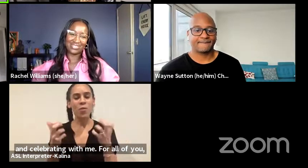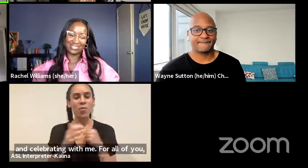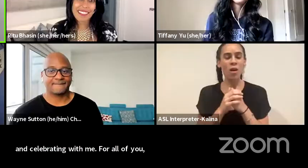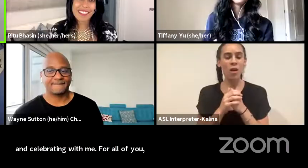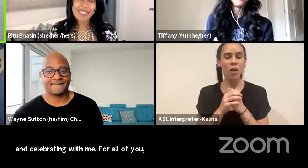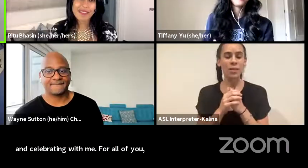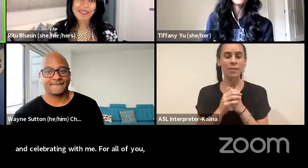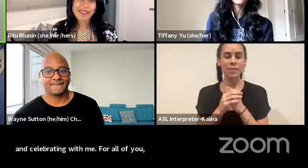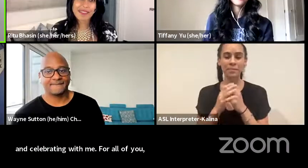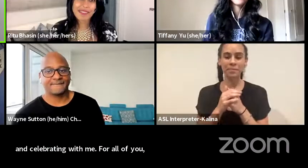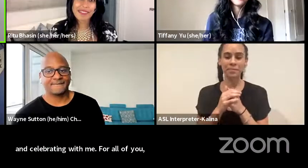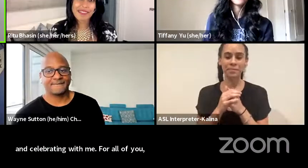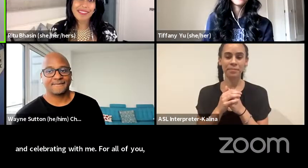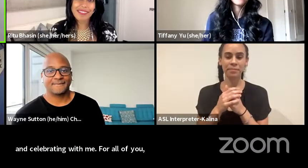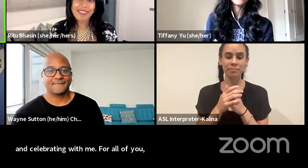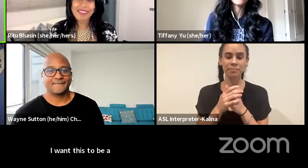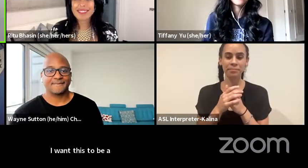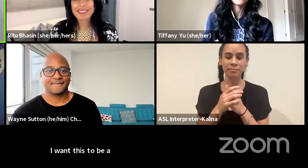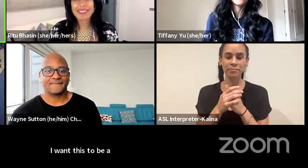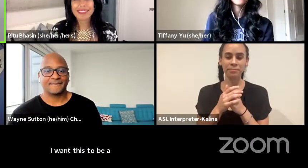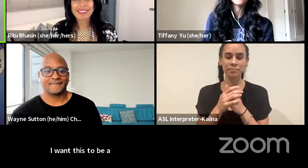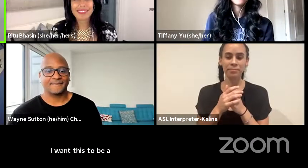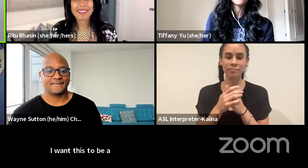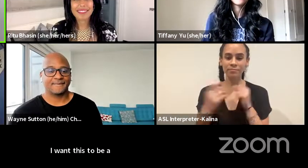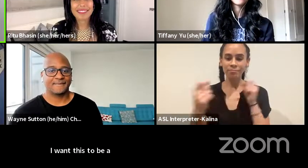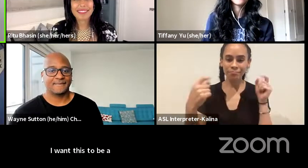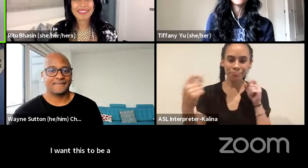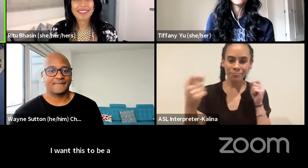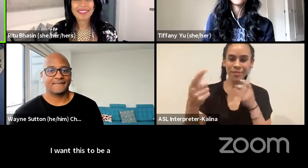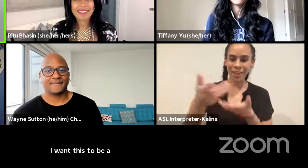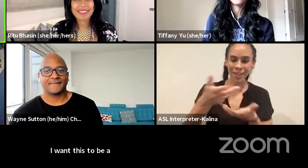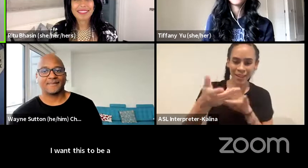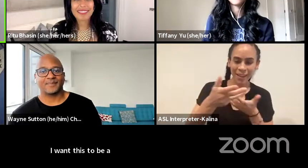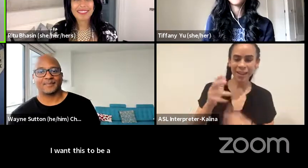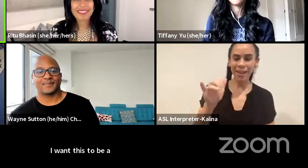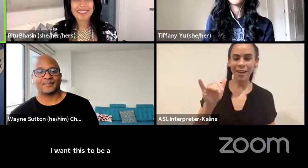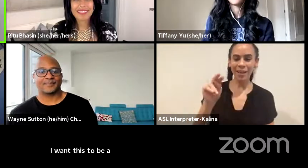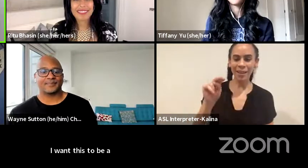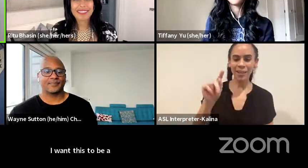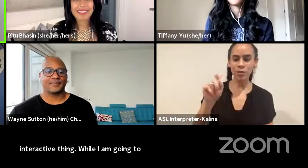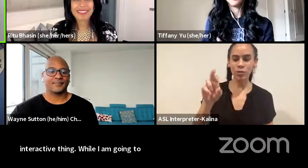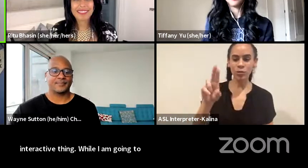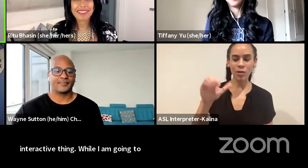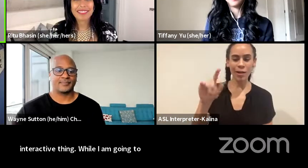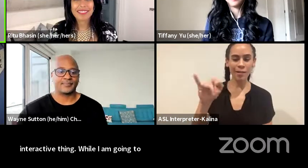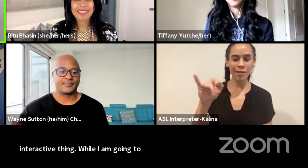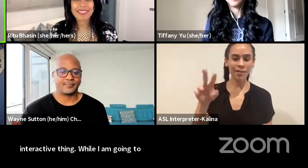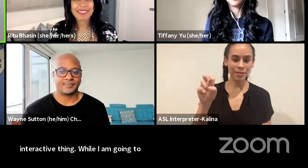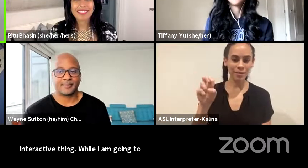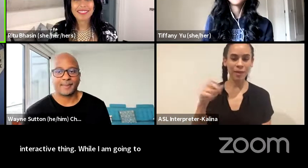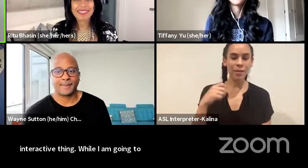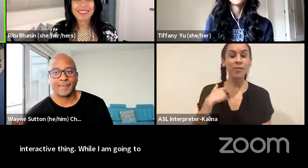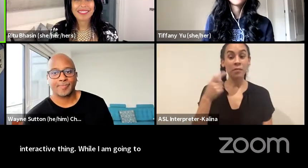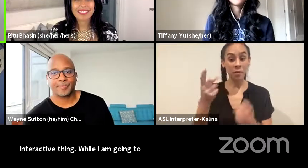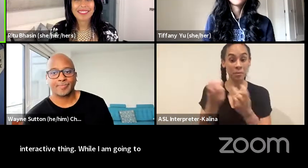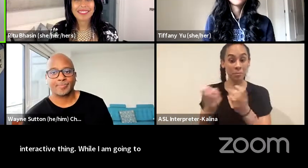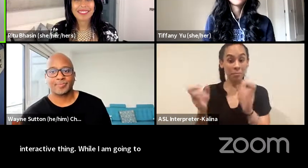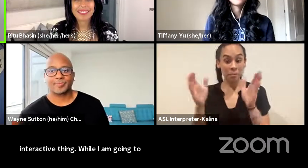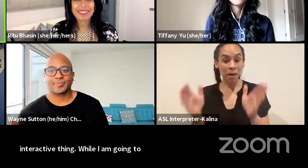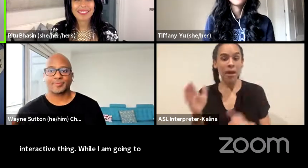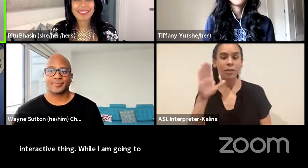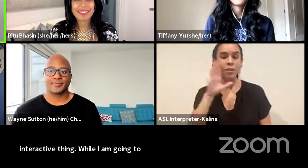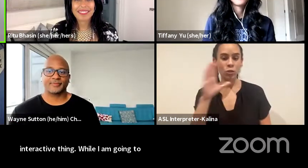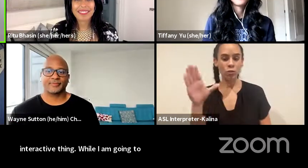interactive thing. So while I'm going to ask our panelists to verbally talk about their experiences, I'm going to ask you all